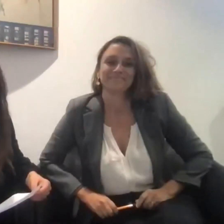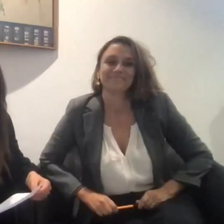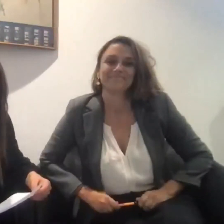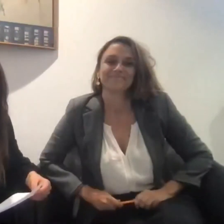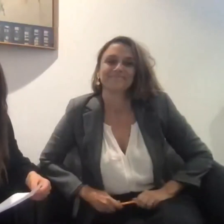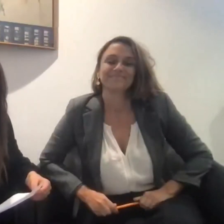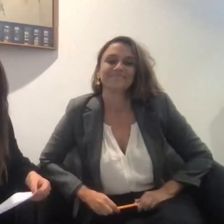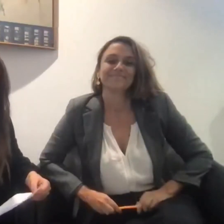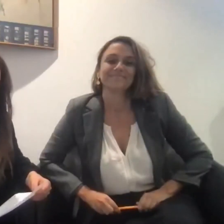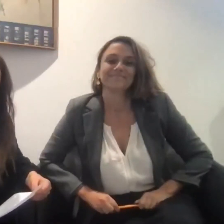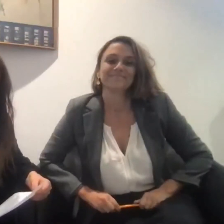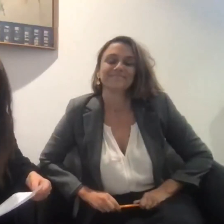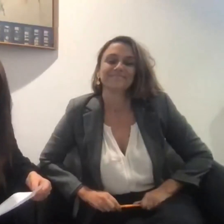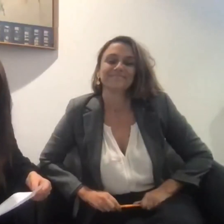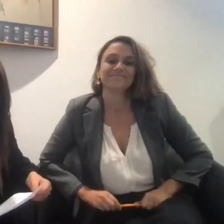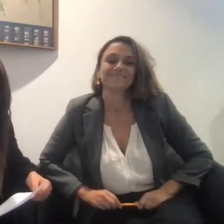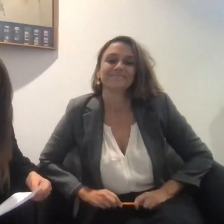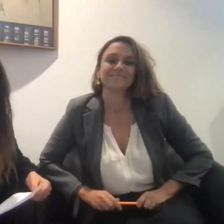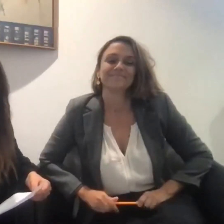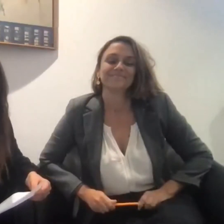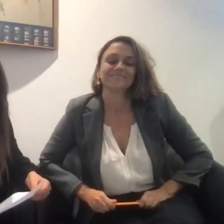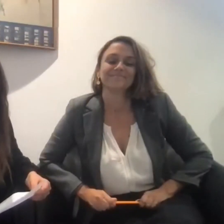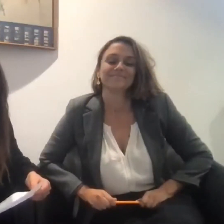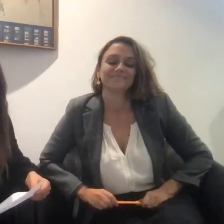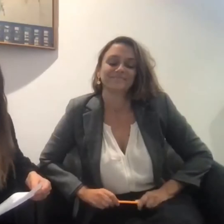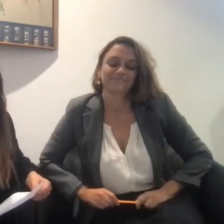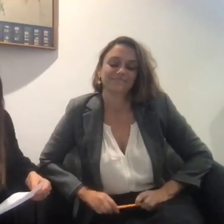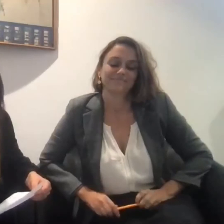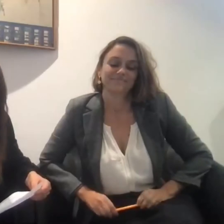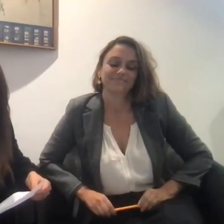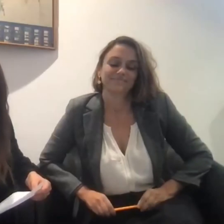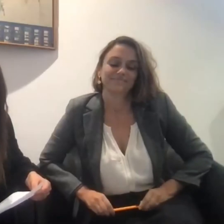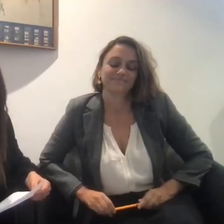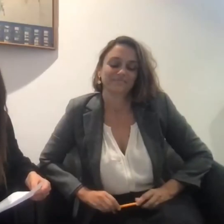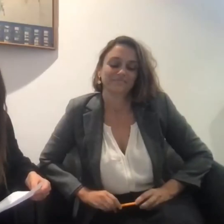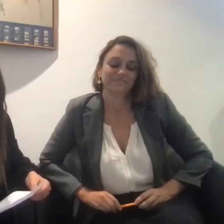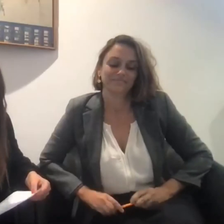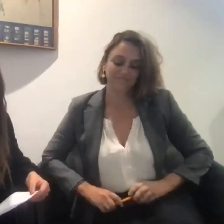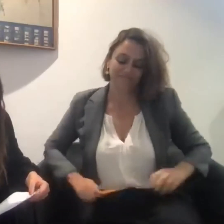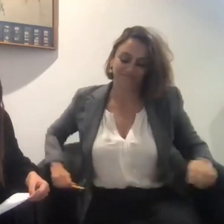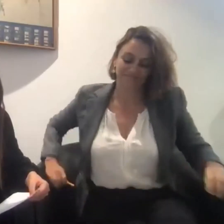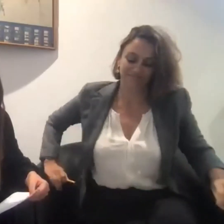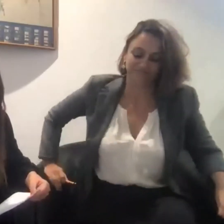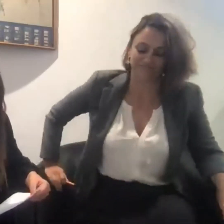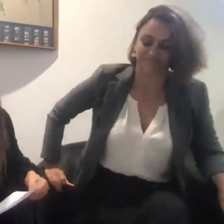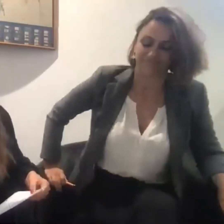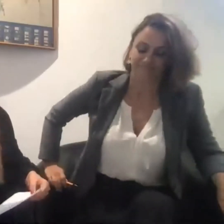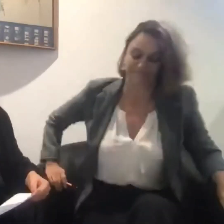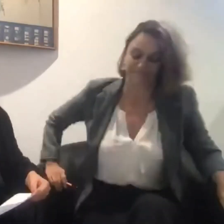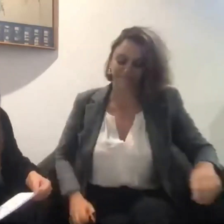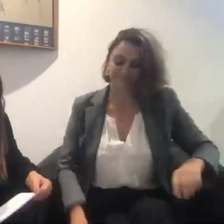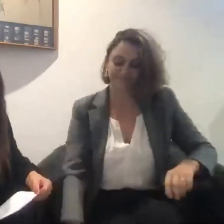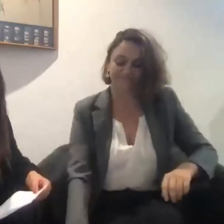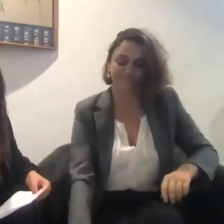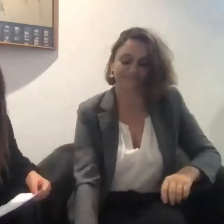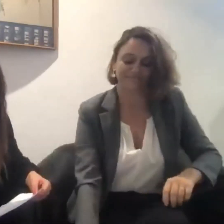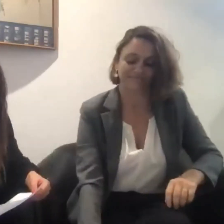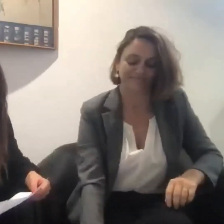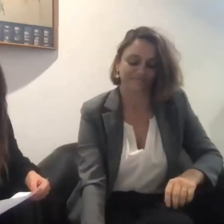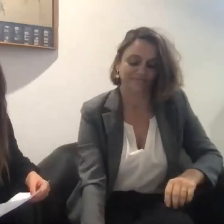Francophonie. As I said, we share the value of access to education and culture defined by